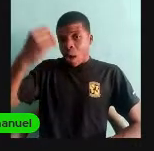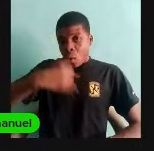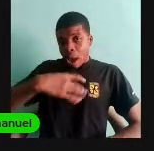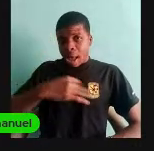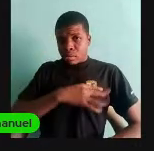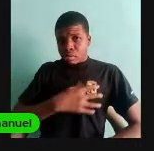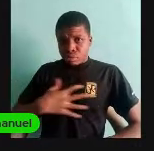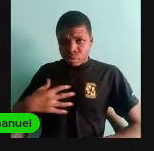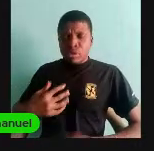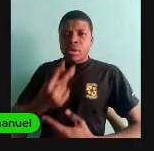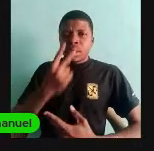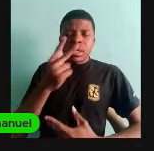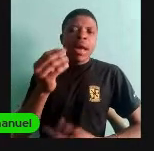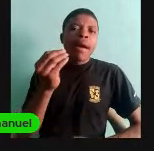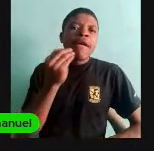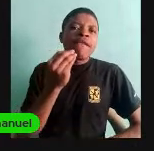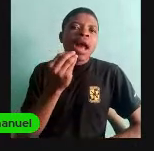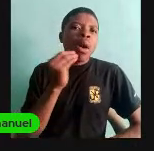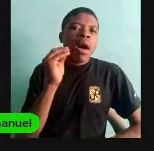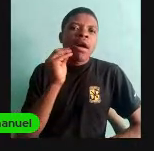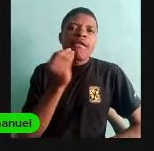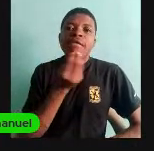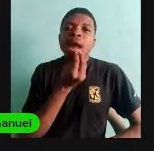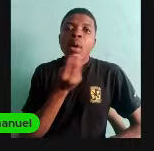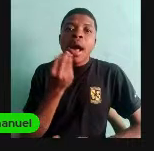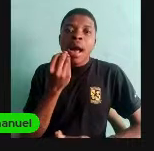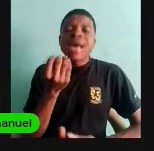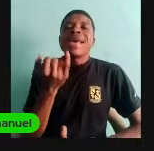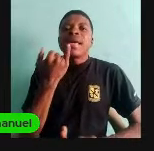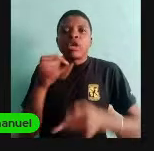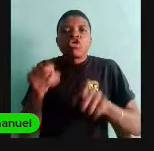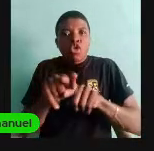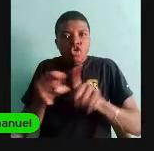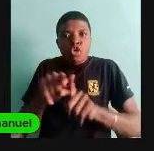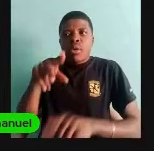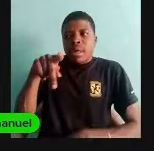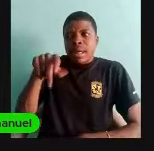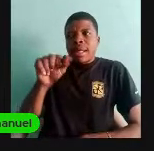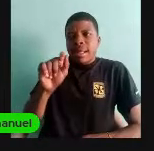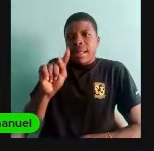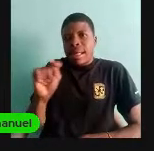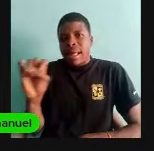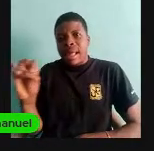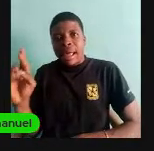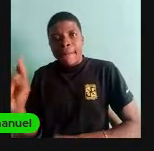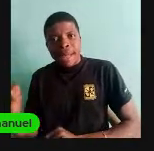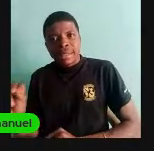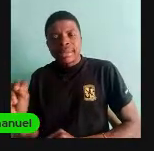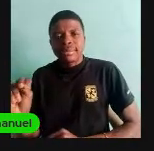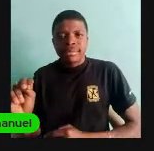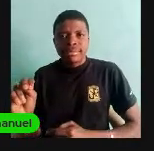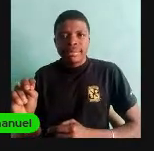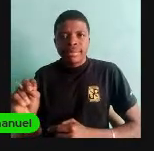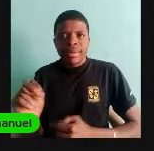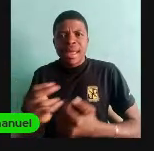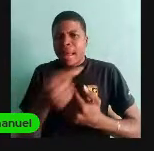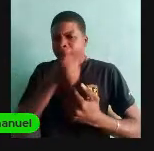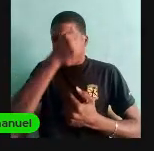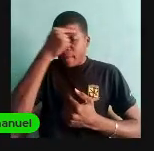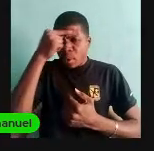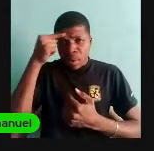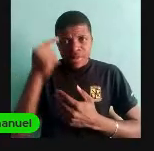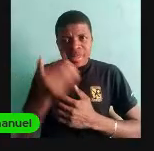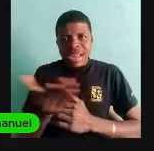the petals is a pattern too because you see them repeatedly over and over again because they have a specific order